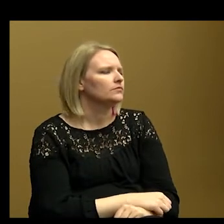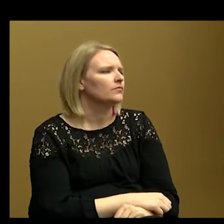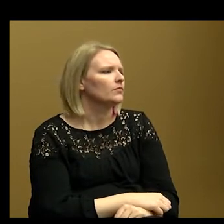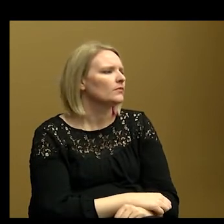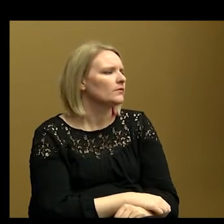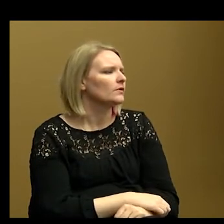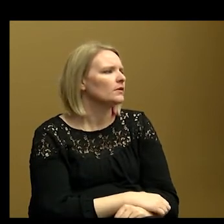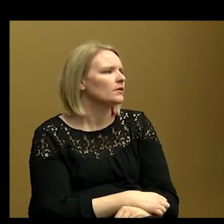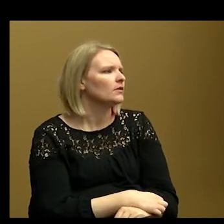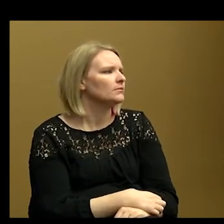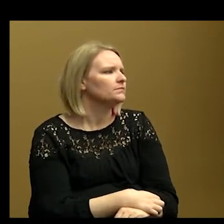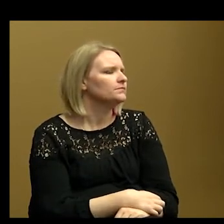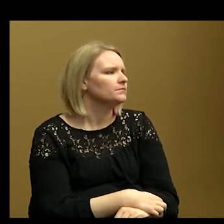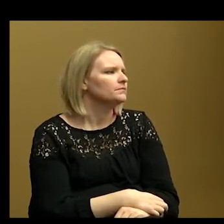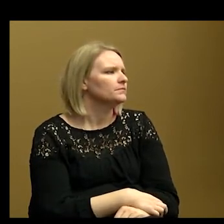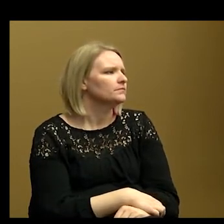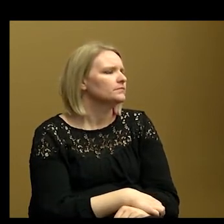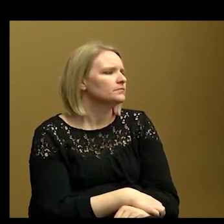others.